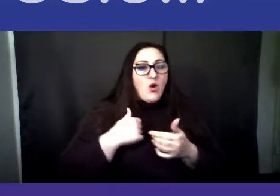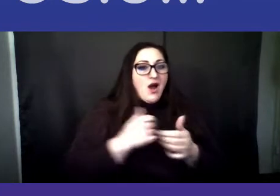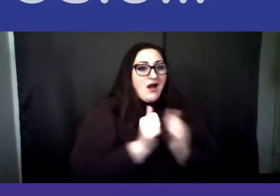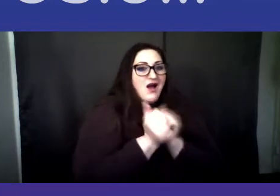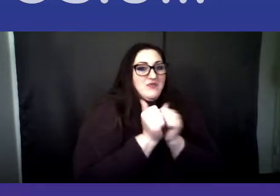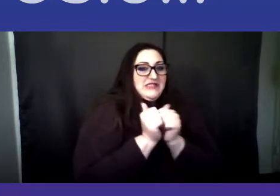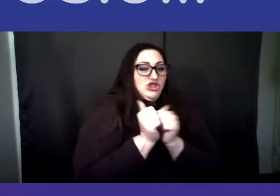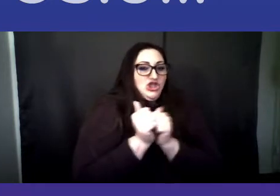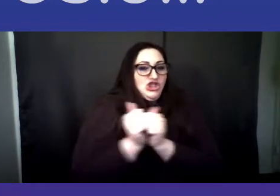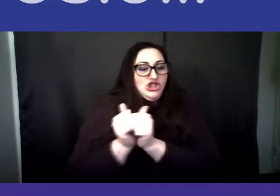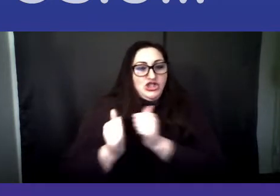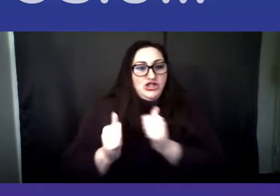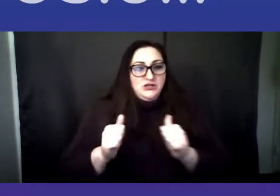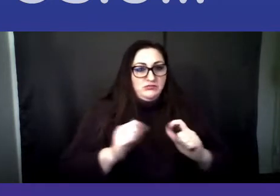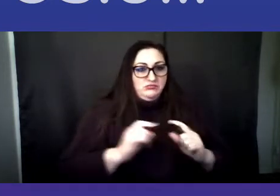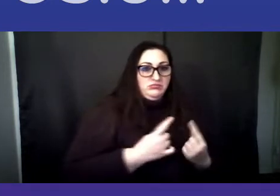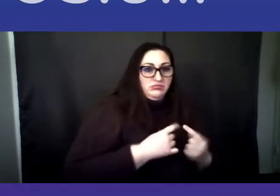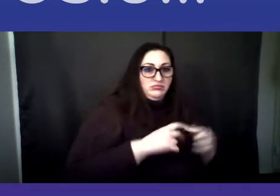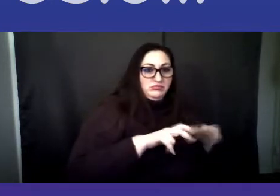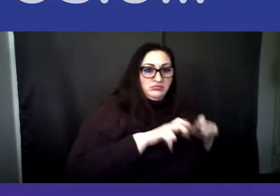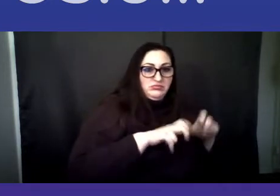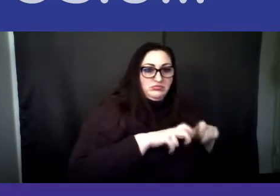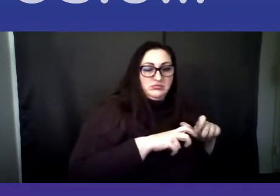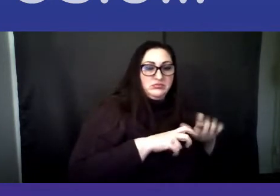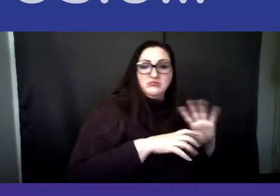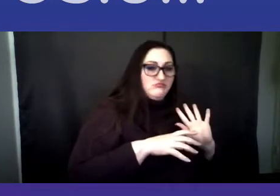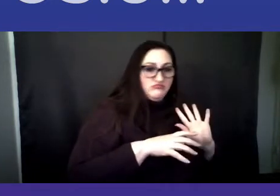and that that type of